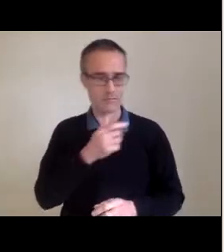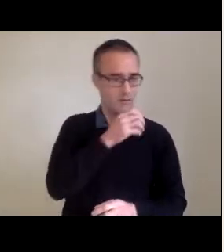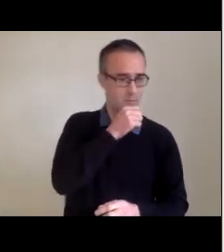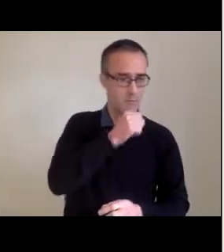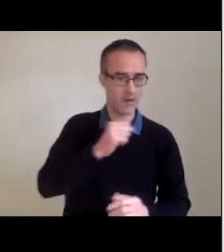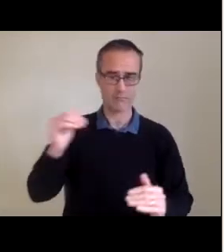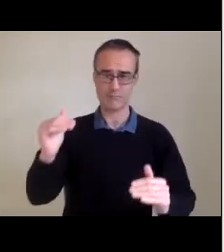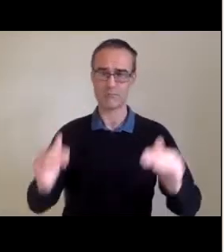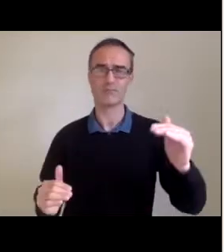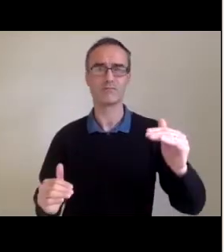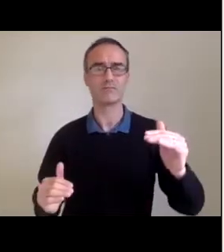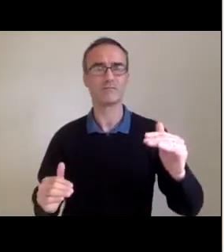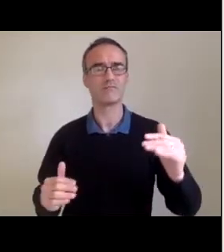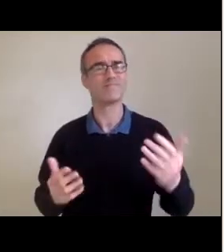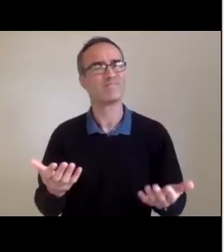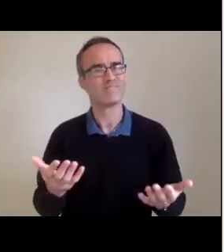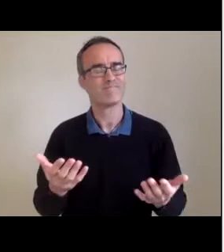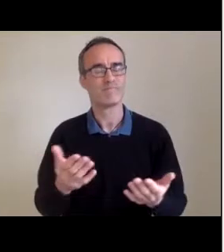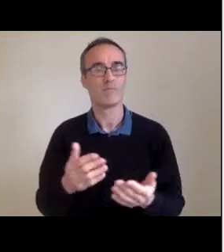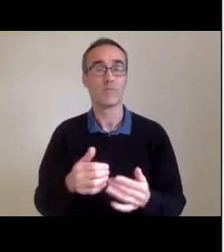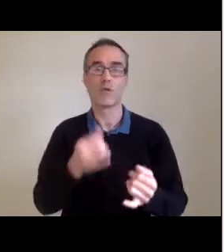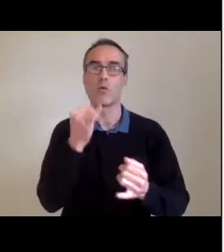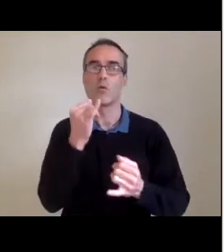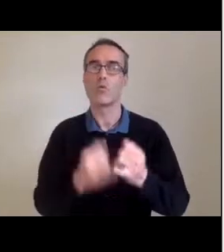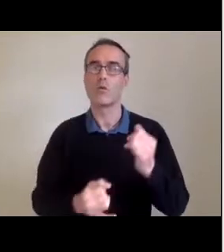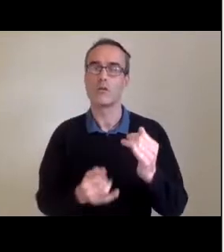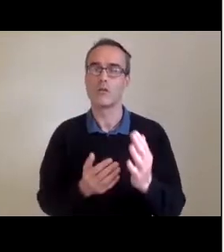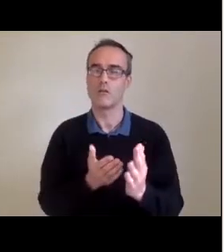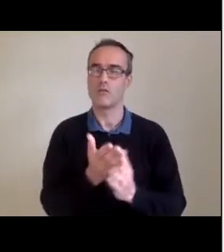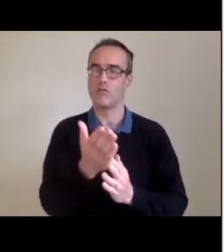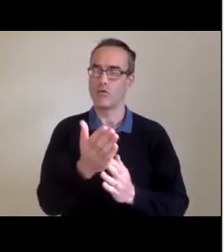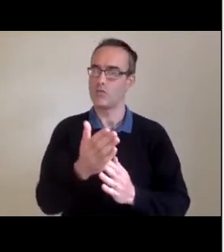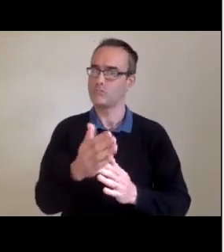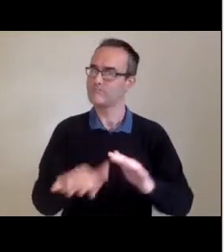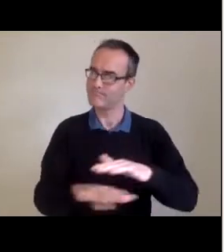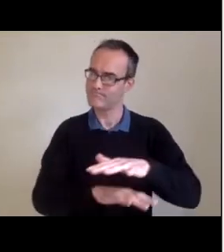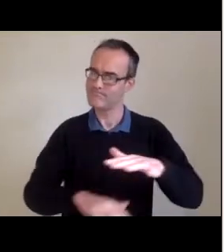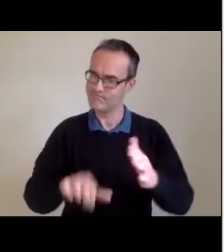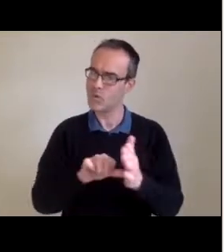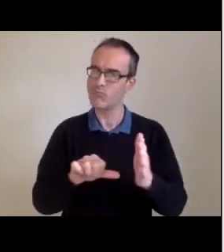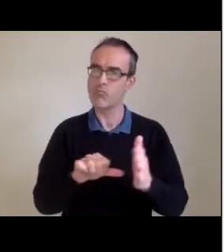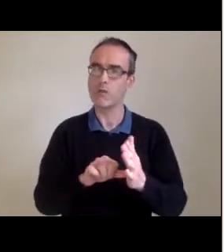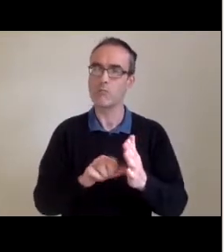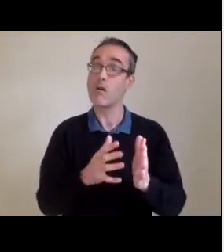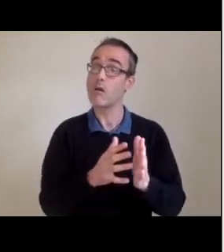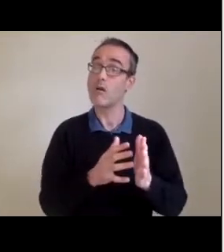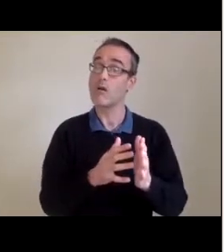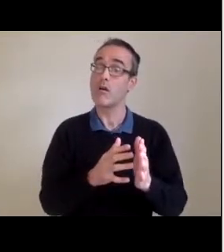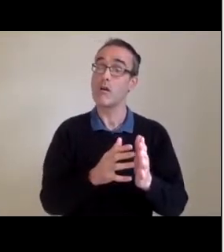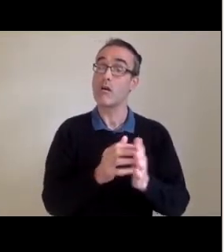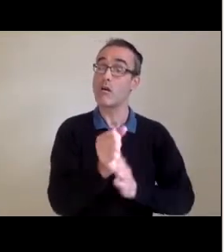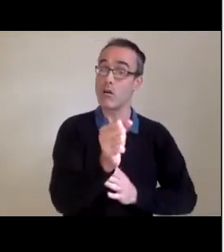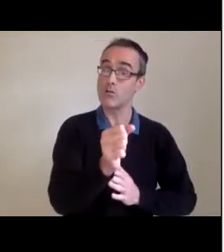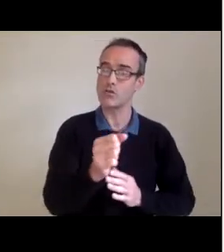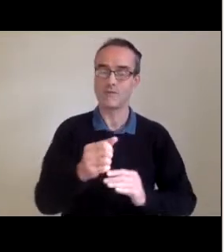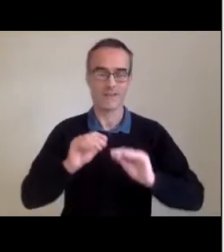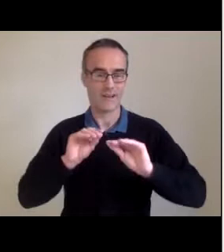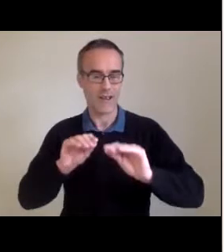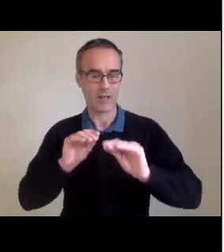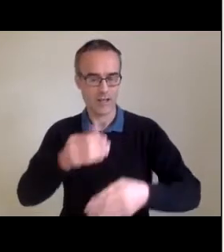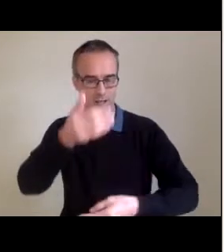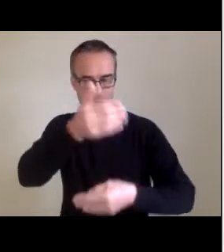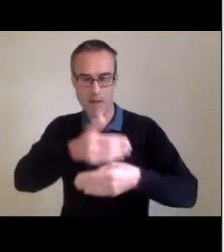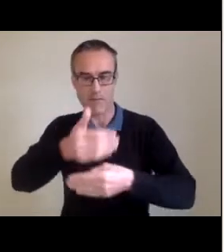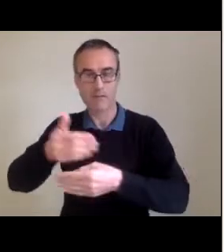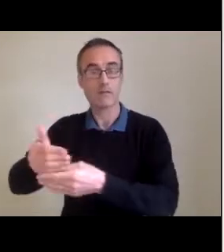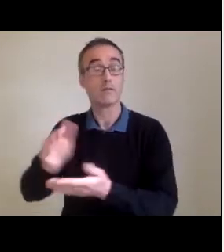peers. And this is compounded by an even deeper problem: cultural and educational barriers that rob many young girls and women